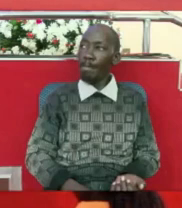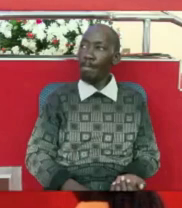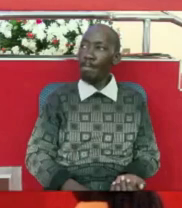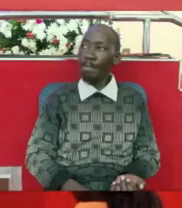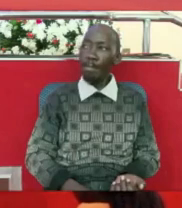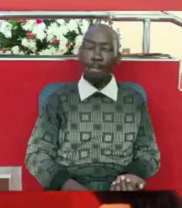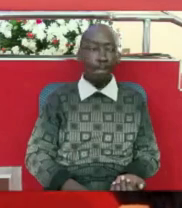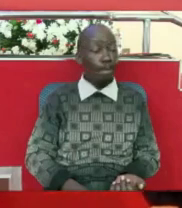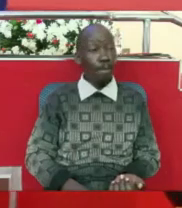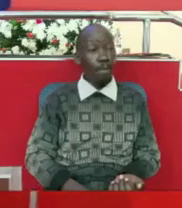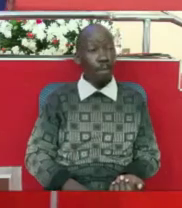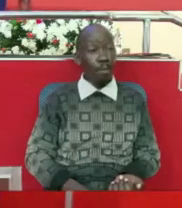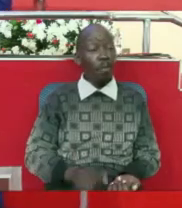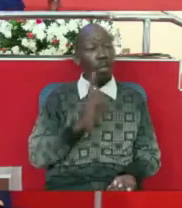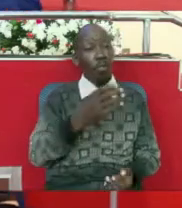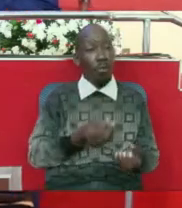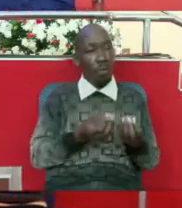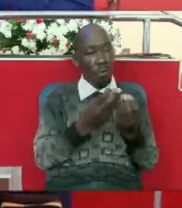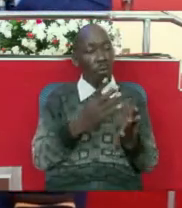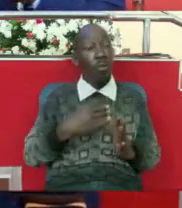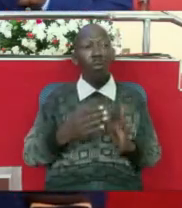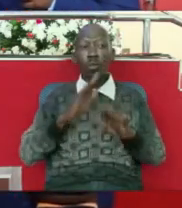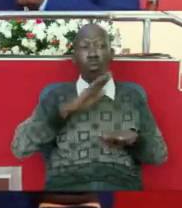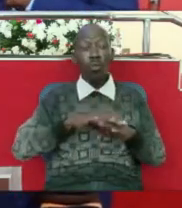Because they had no good example.